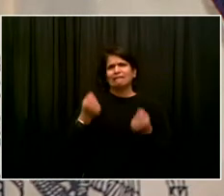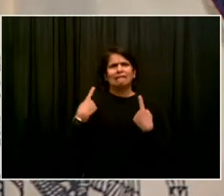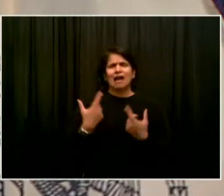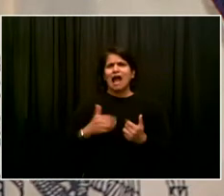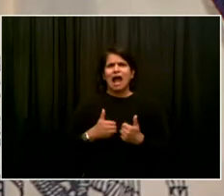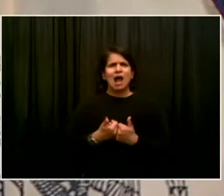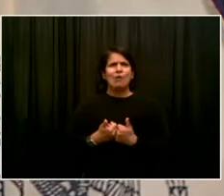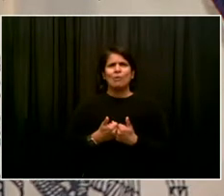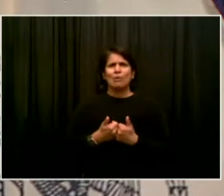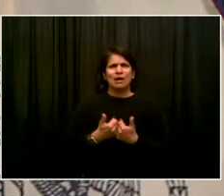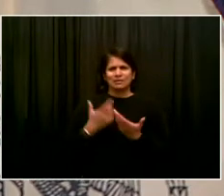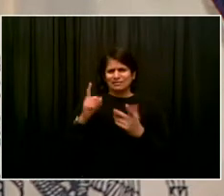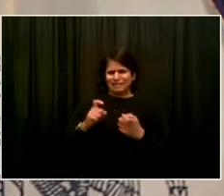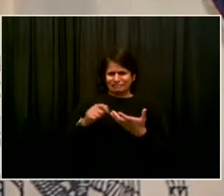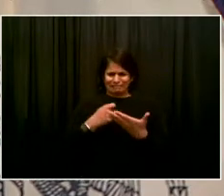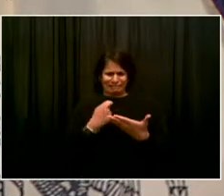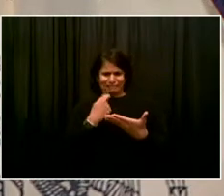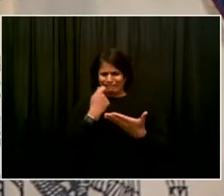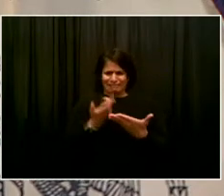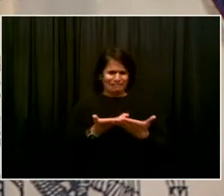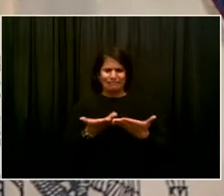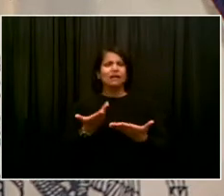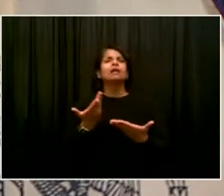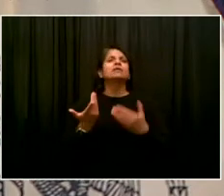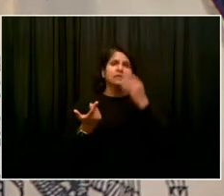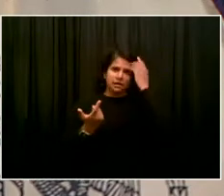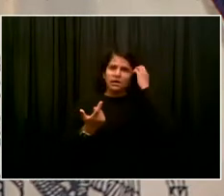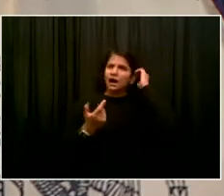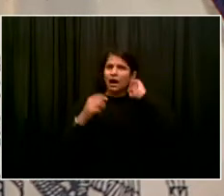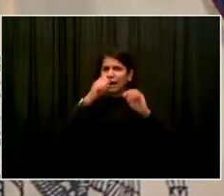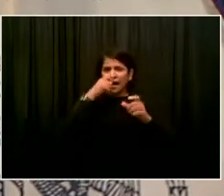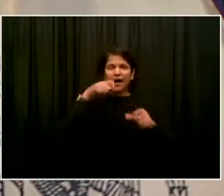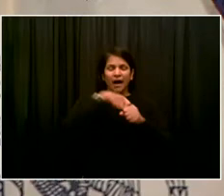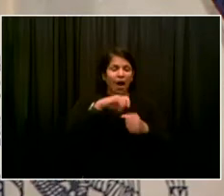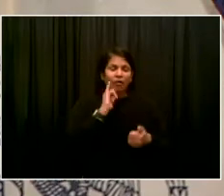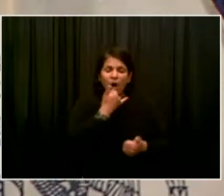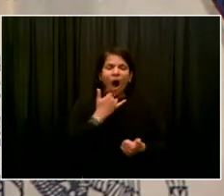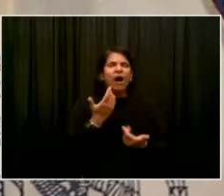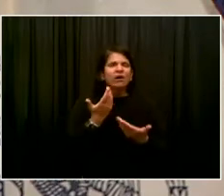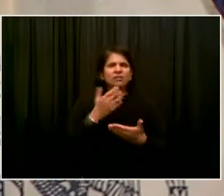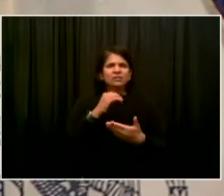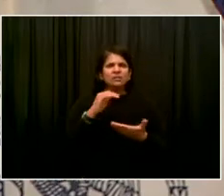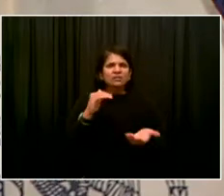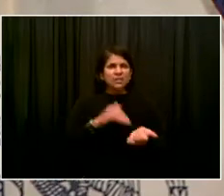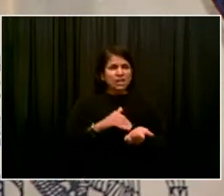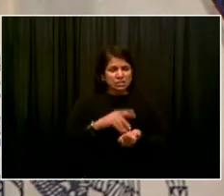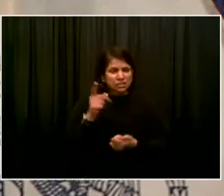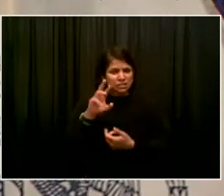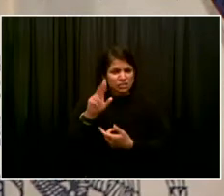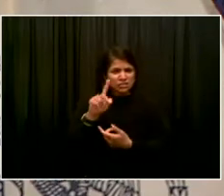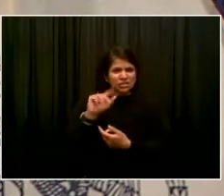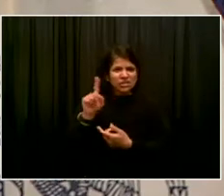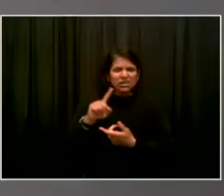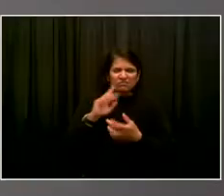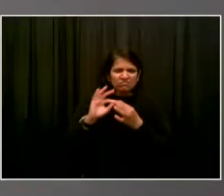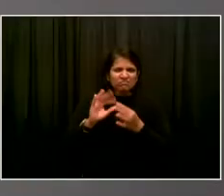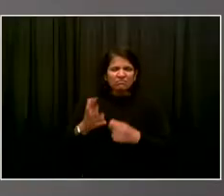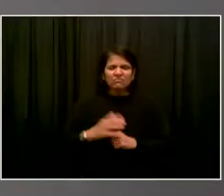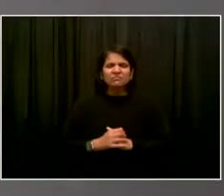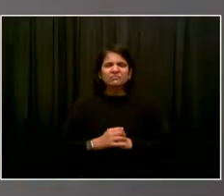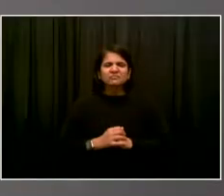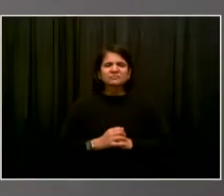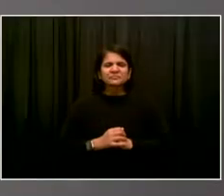approaches? Dr. Katz, what would you say to that? Well, thank you very much, sir, for asking, and I do think it's a good